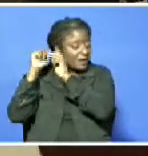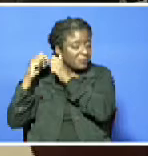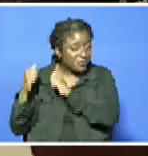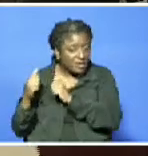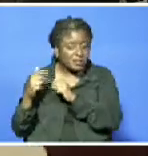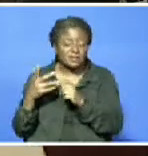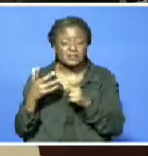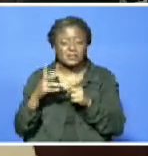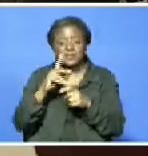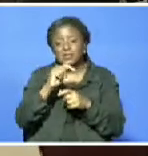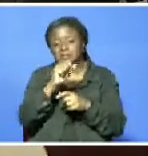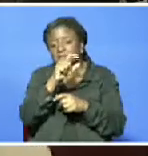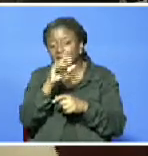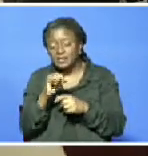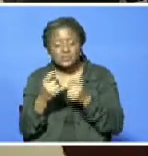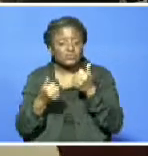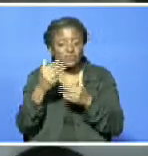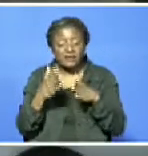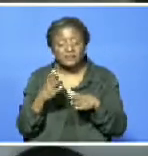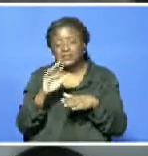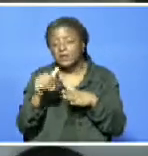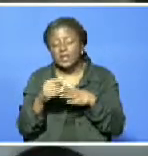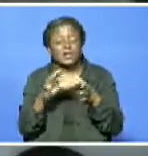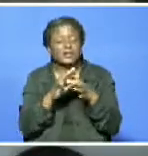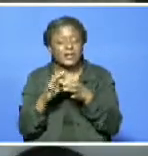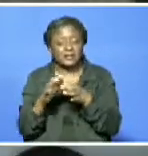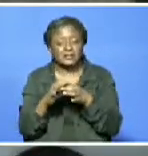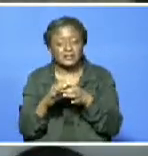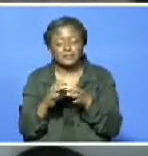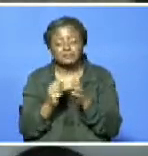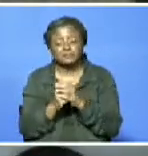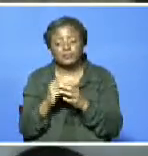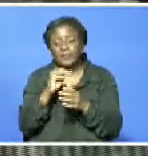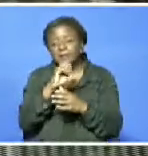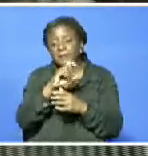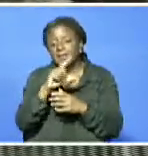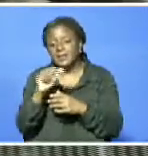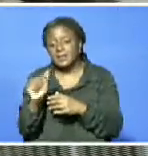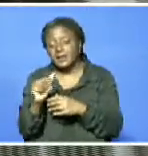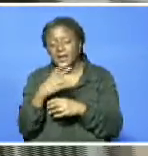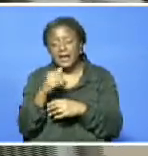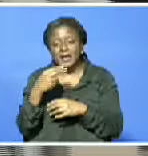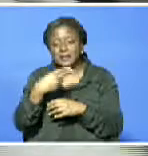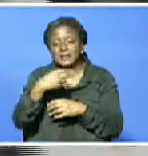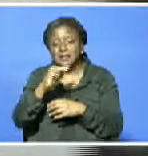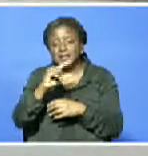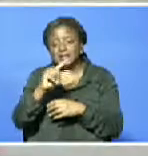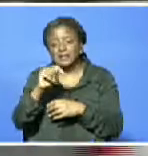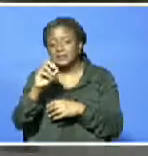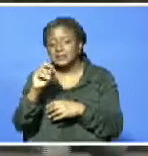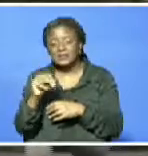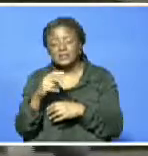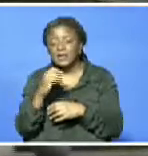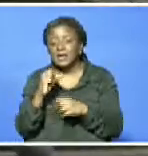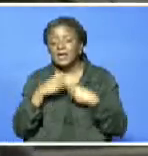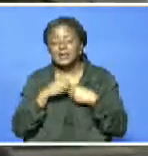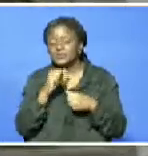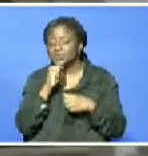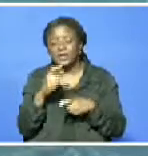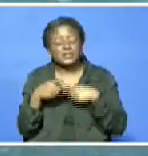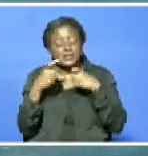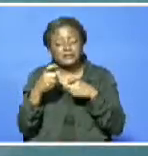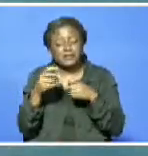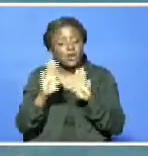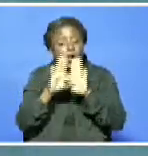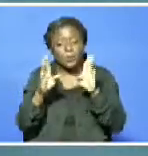then begin to be able to go back to work. While Woods says Melia and the Hilton Resorts have not indicated to him their opening date as